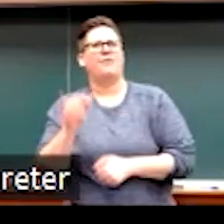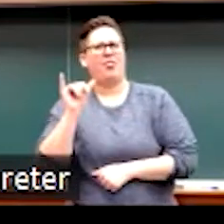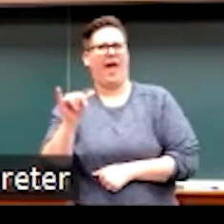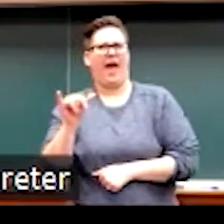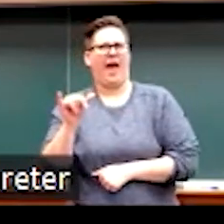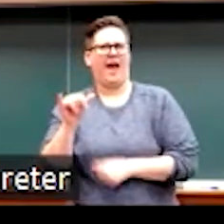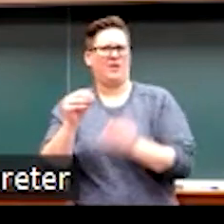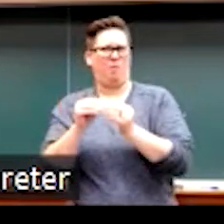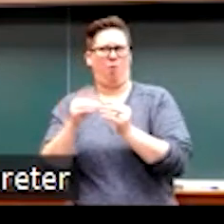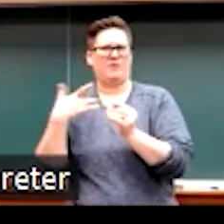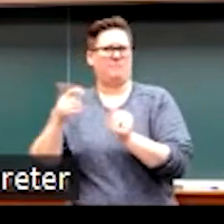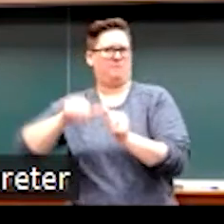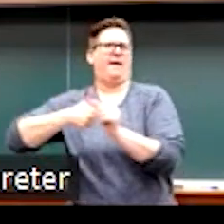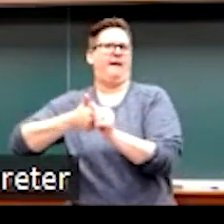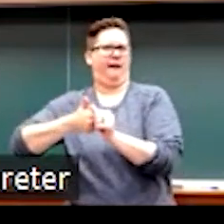bigger culprit with